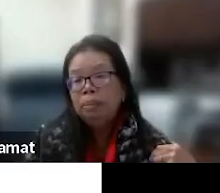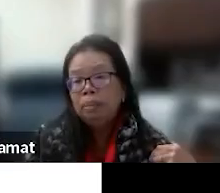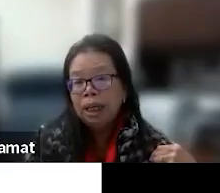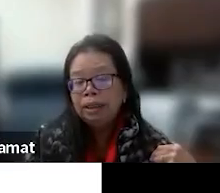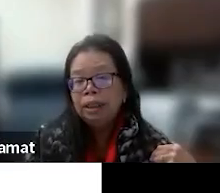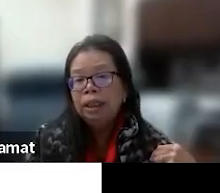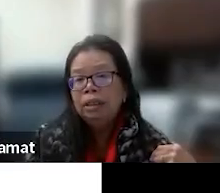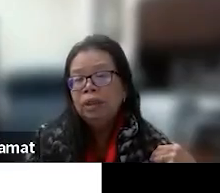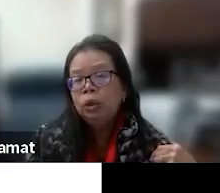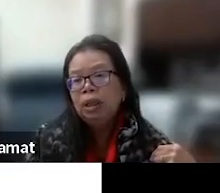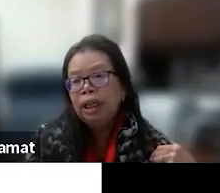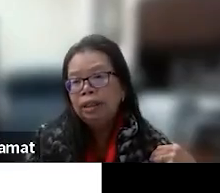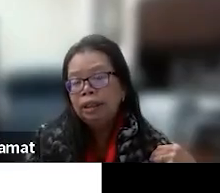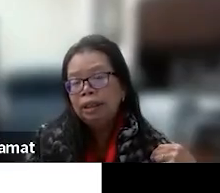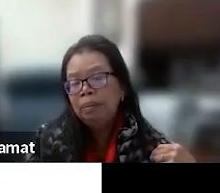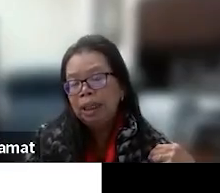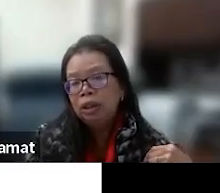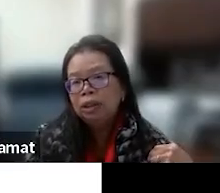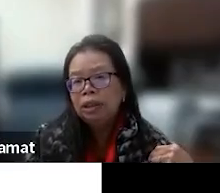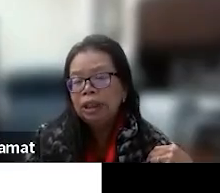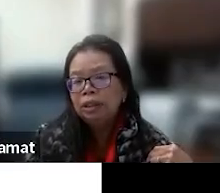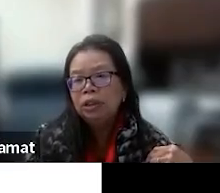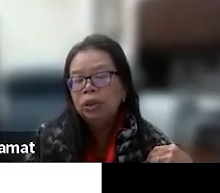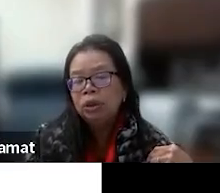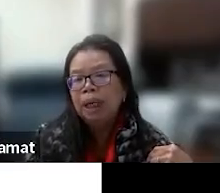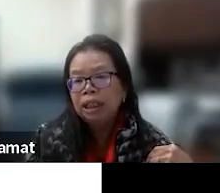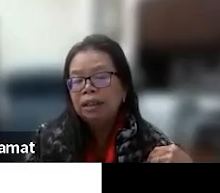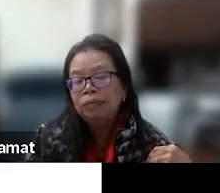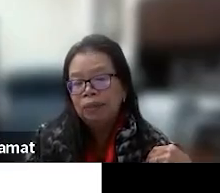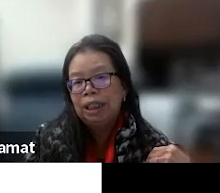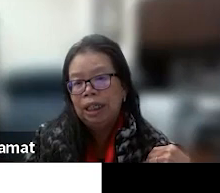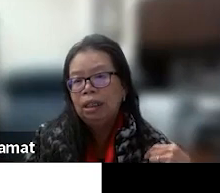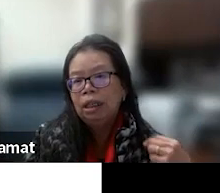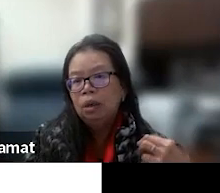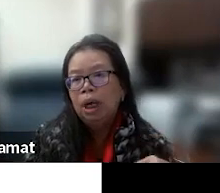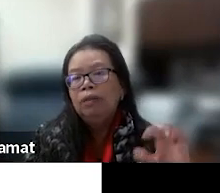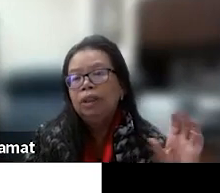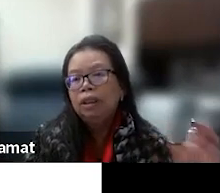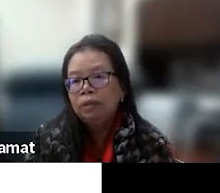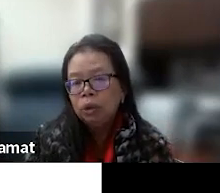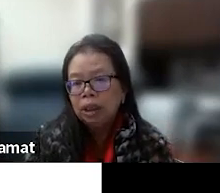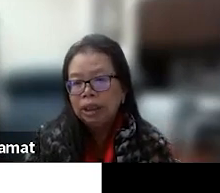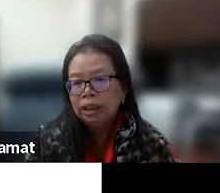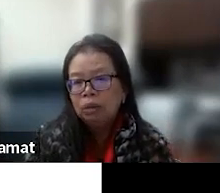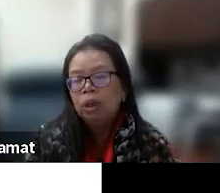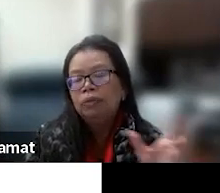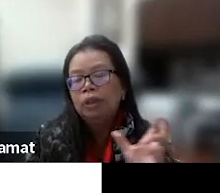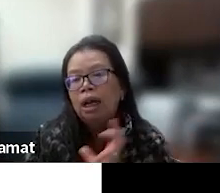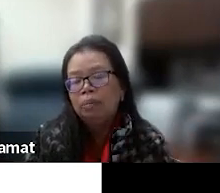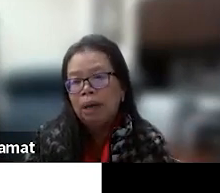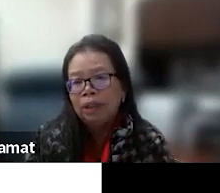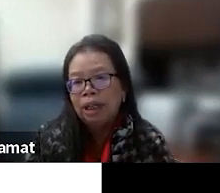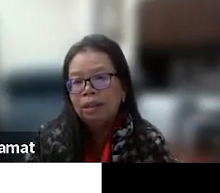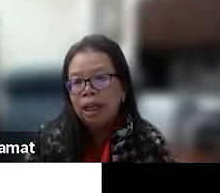You can apply as an individual artist. As I mentioned earlier, there's two buckets of funding, one for individual artists and one